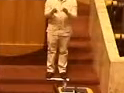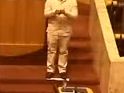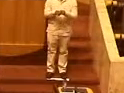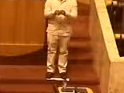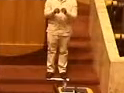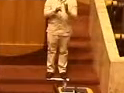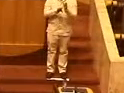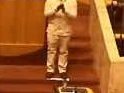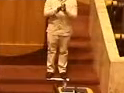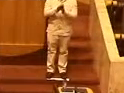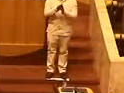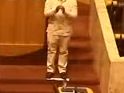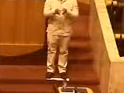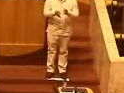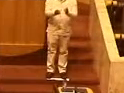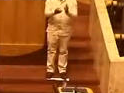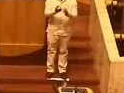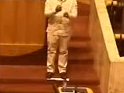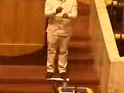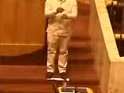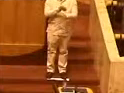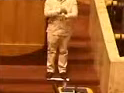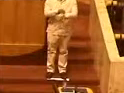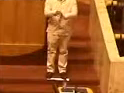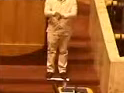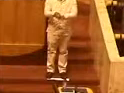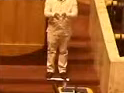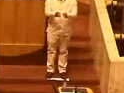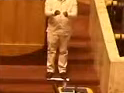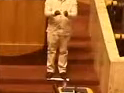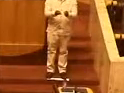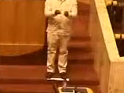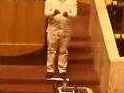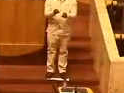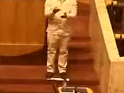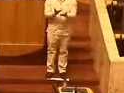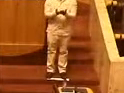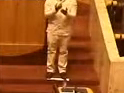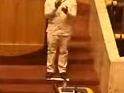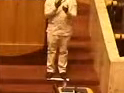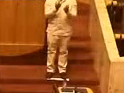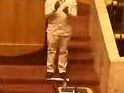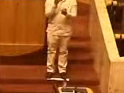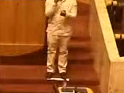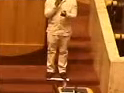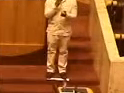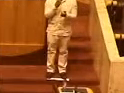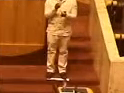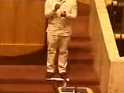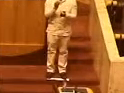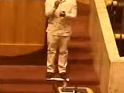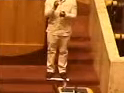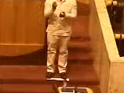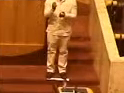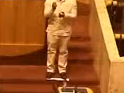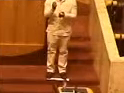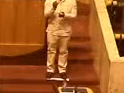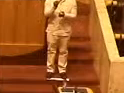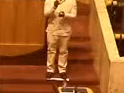upgrading of roads from gravel to tar by 63%. Our capital budget for roads